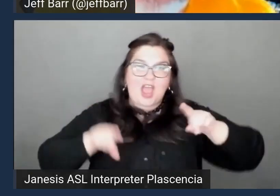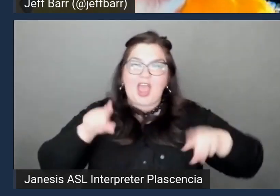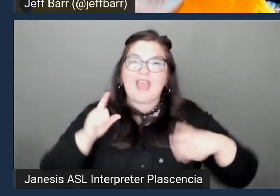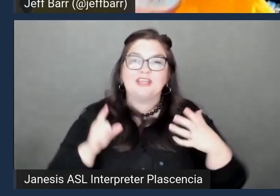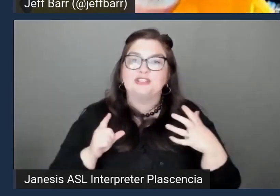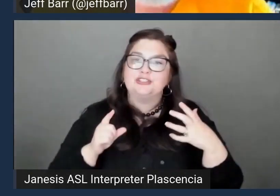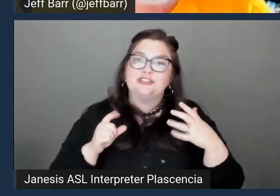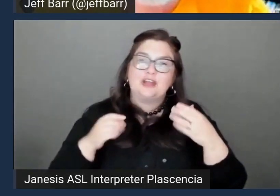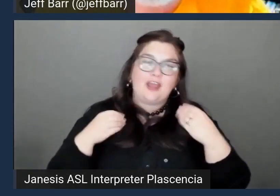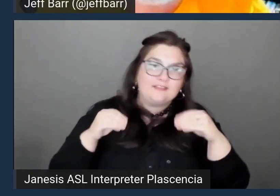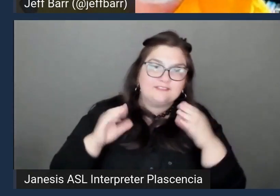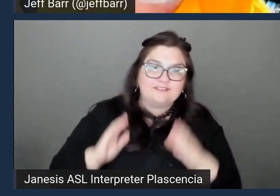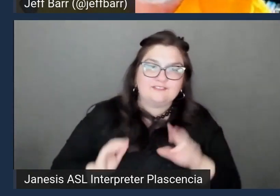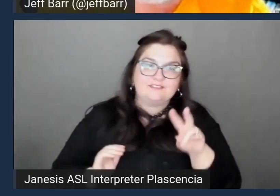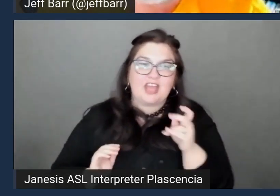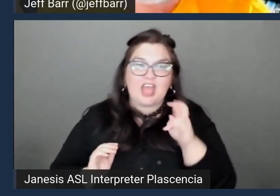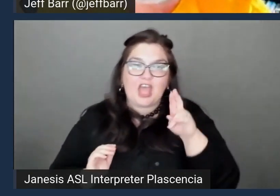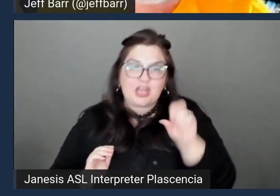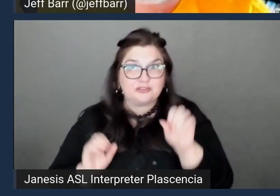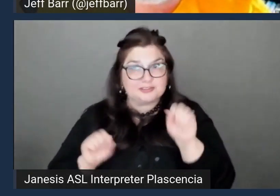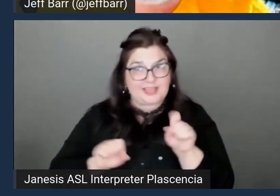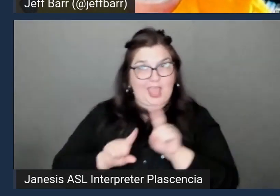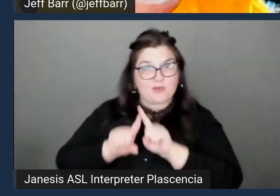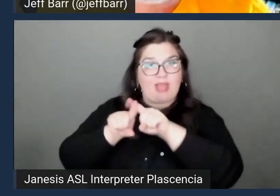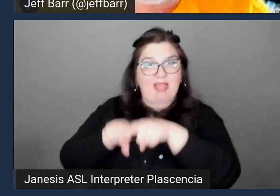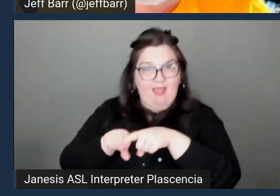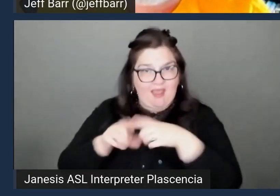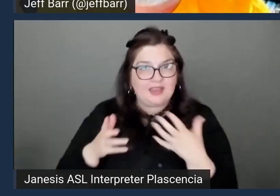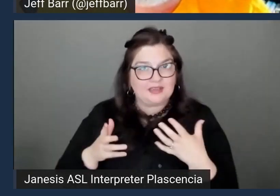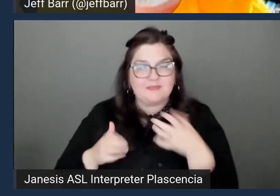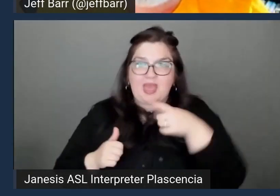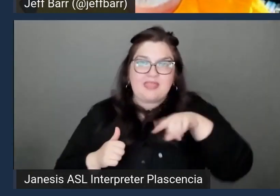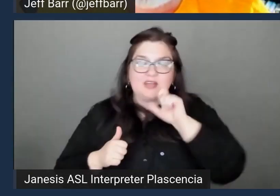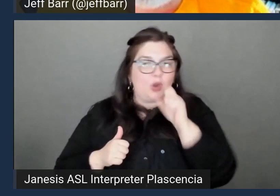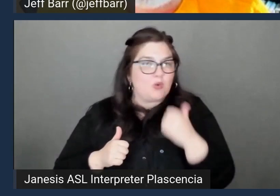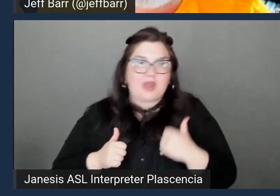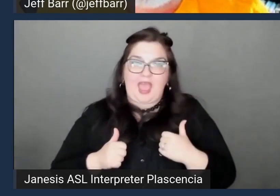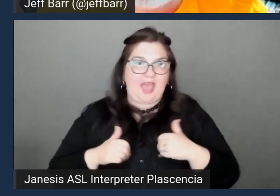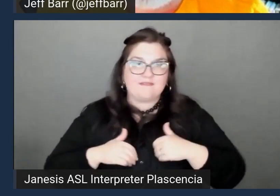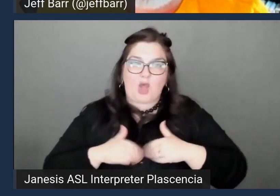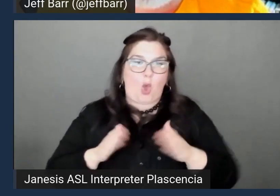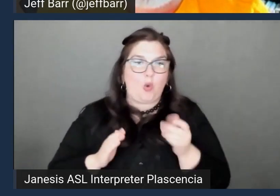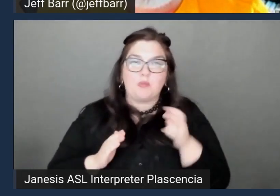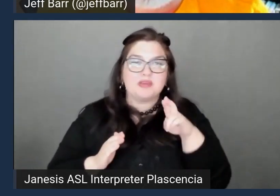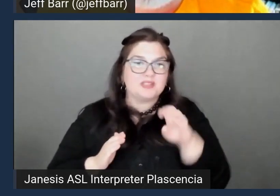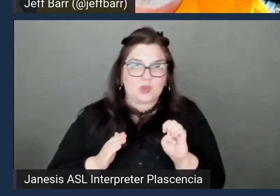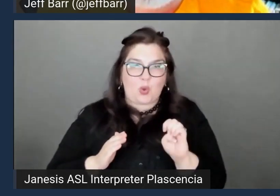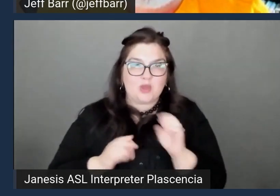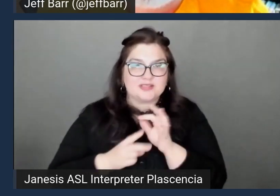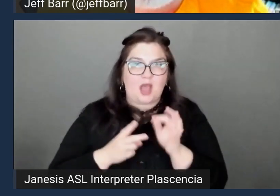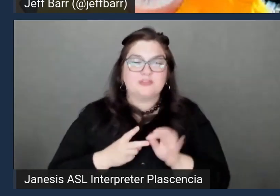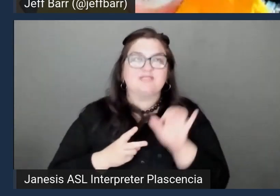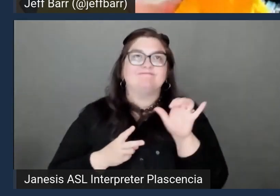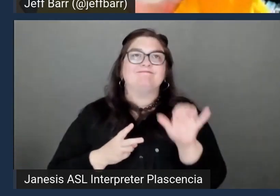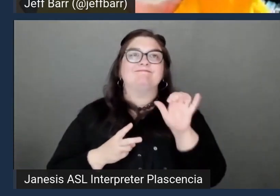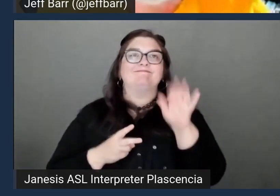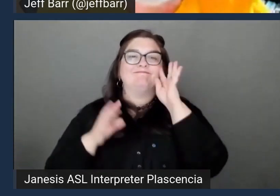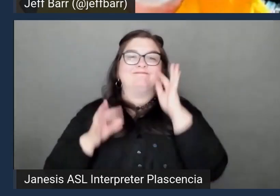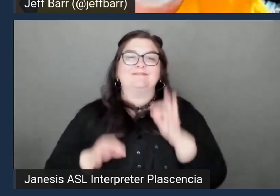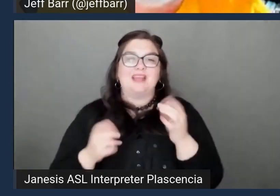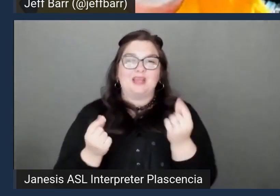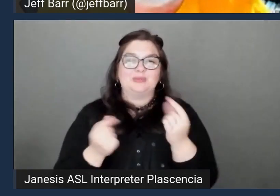vendors that they can go and rely on. And since they didn't have an open source option, we decided to fork and create a